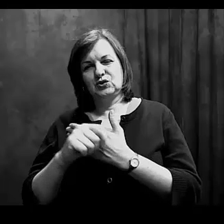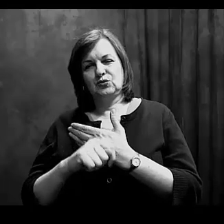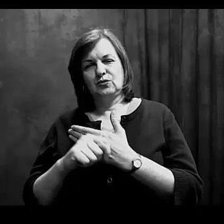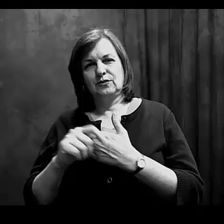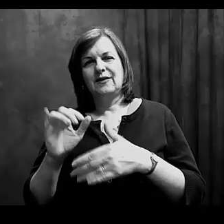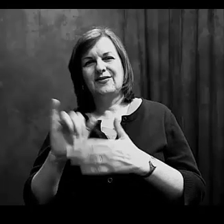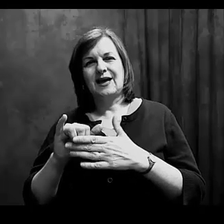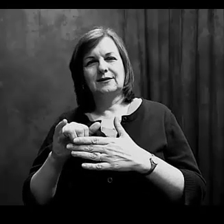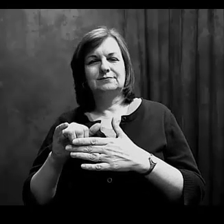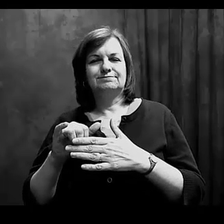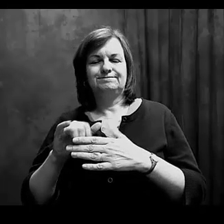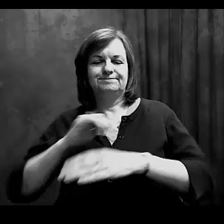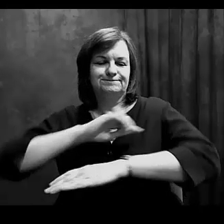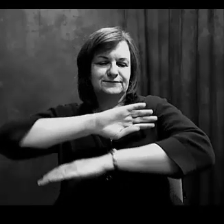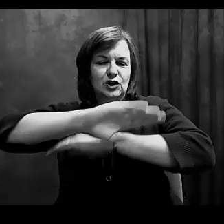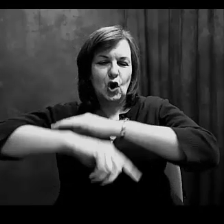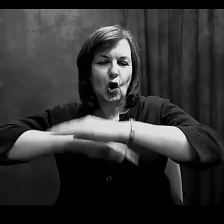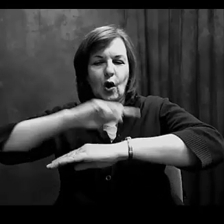insulator.